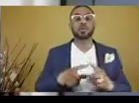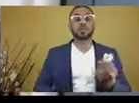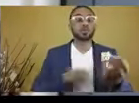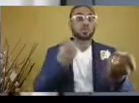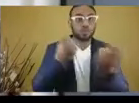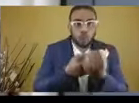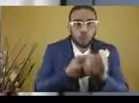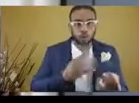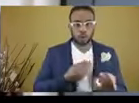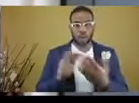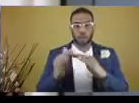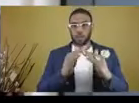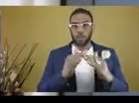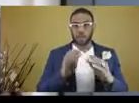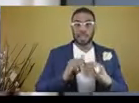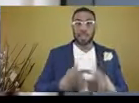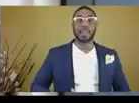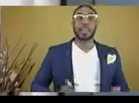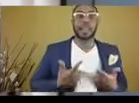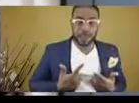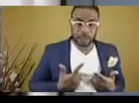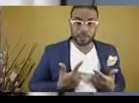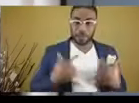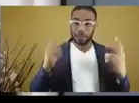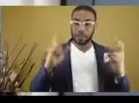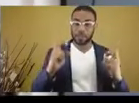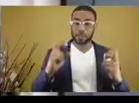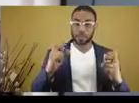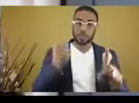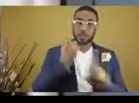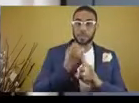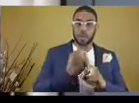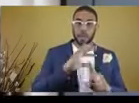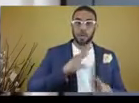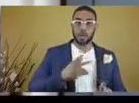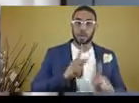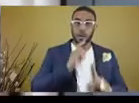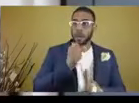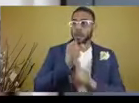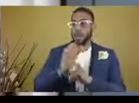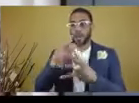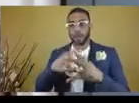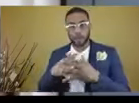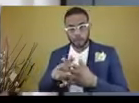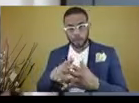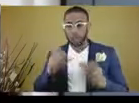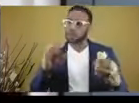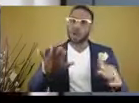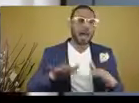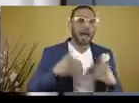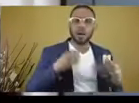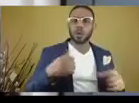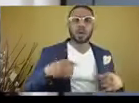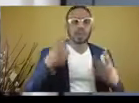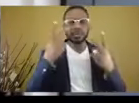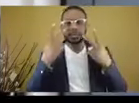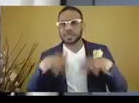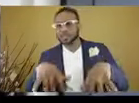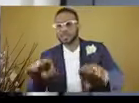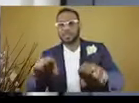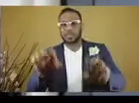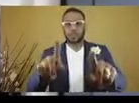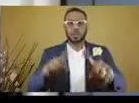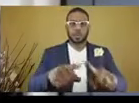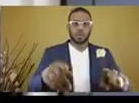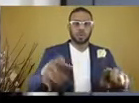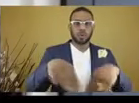trans communities in life. The issues impacting trans folks are impacting America. So how can we seize the opportunity to close the